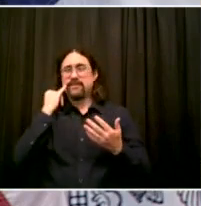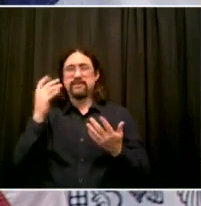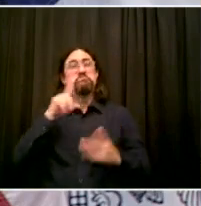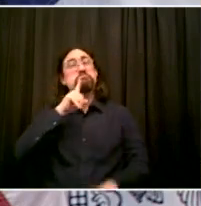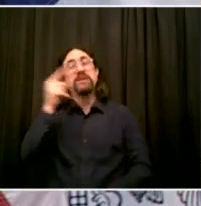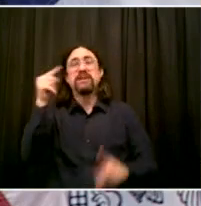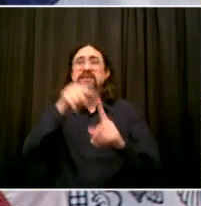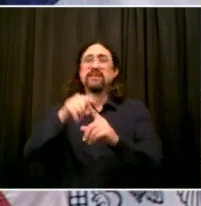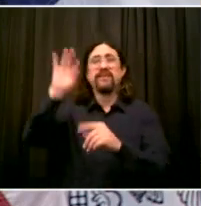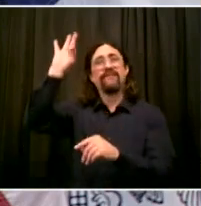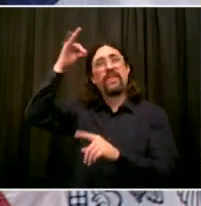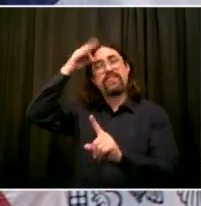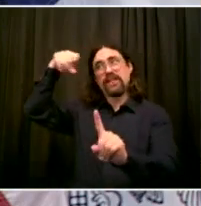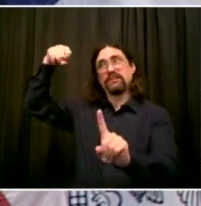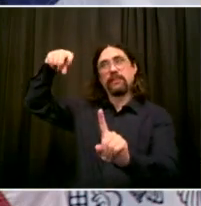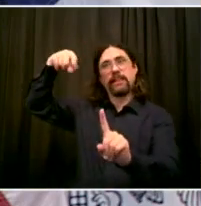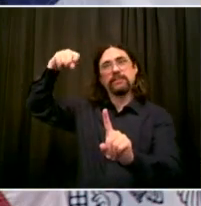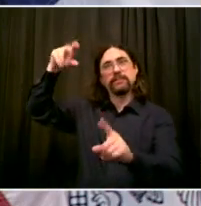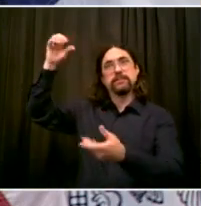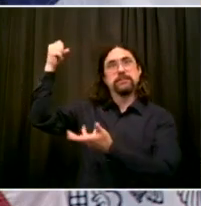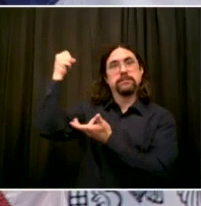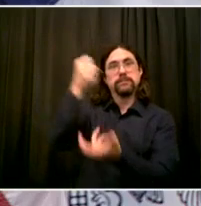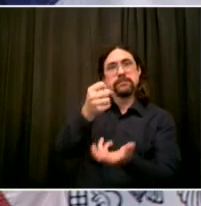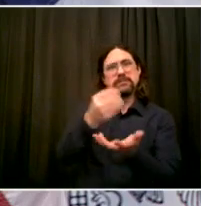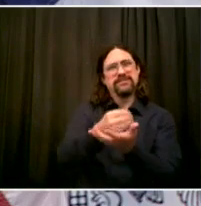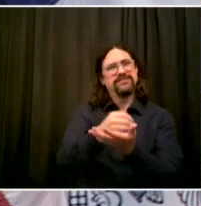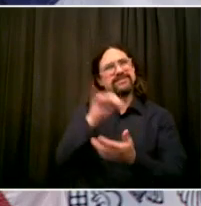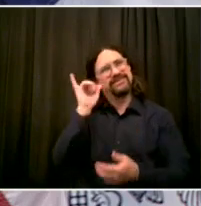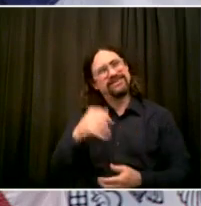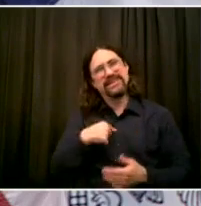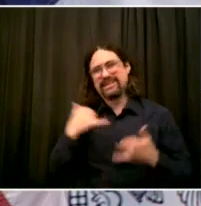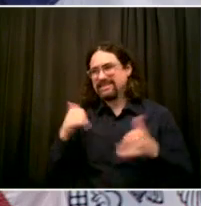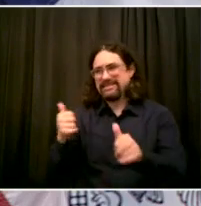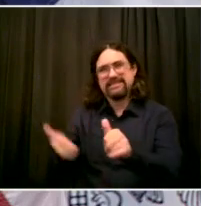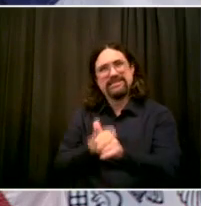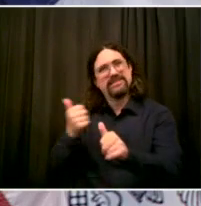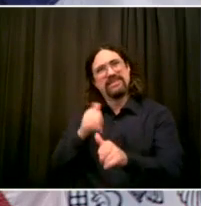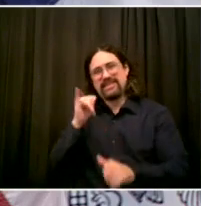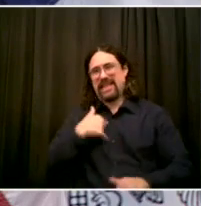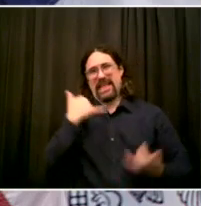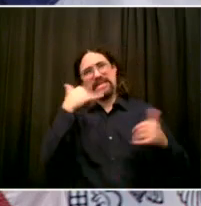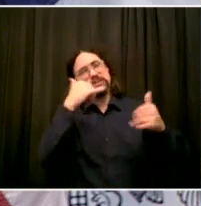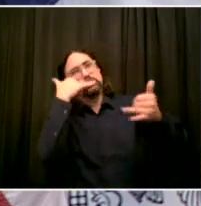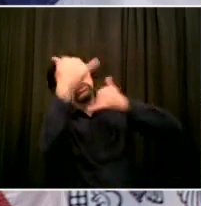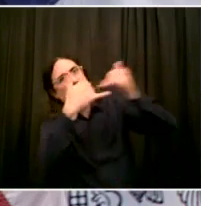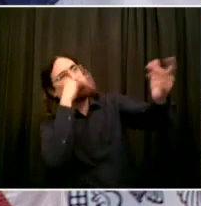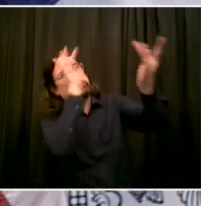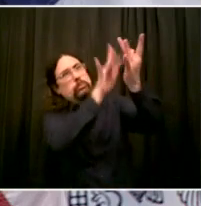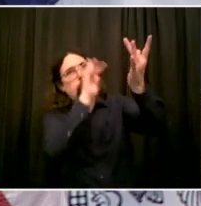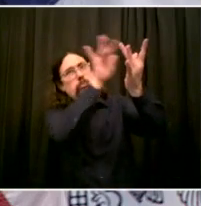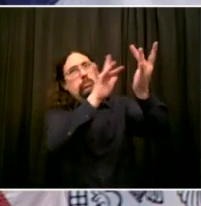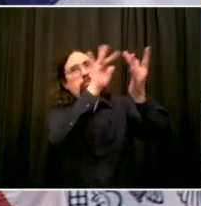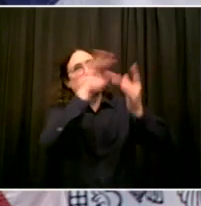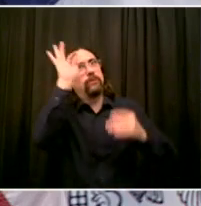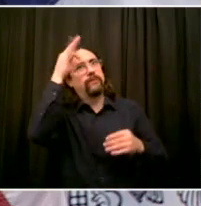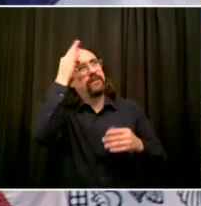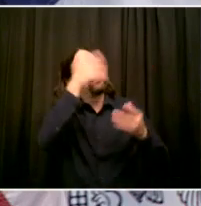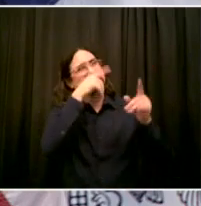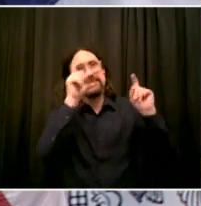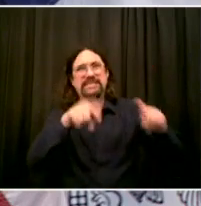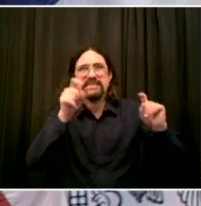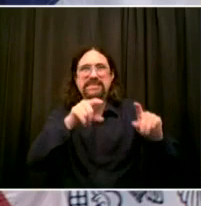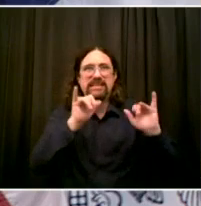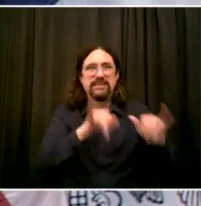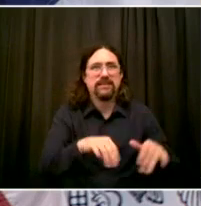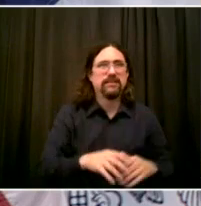I have confidence the state will do everything it can to come up with the best possible alternatives if the MTA gets into that kind of trouble. But